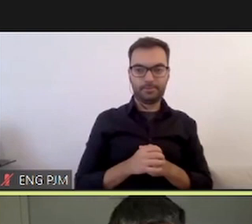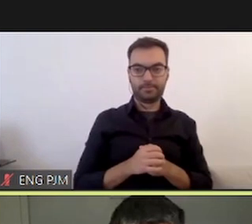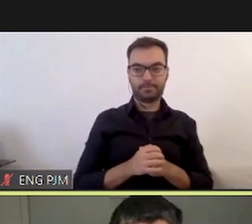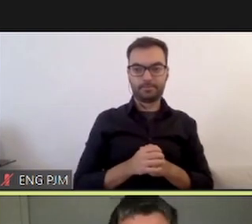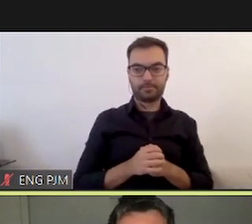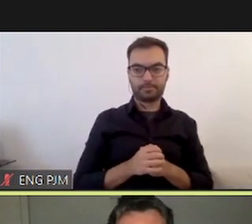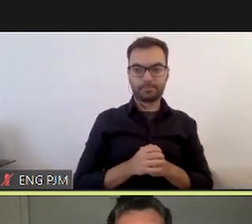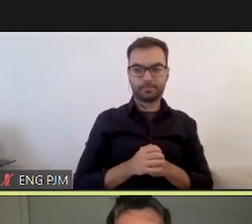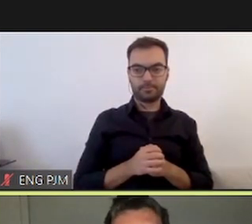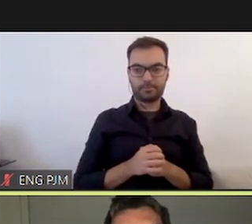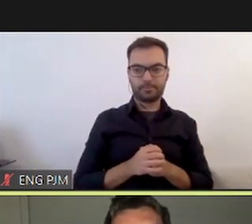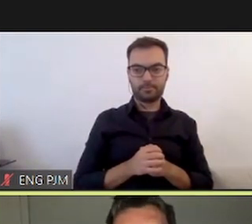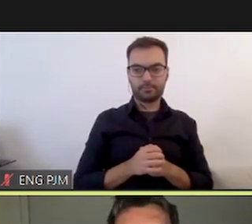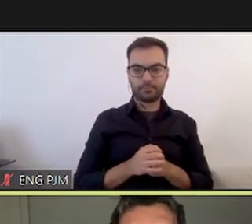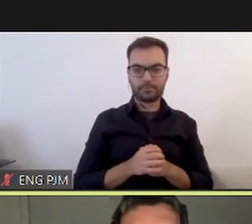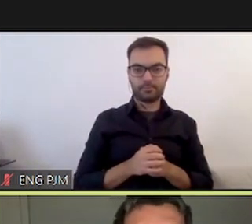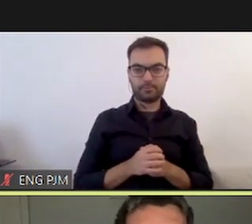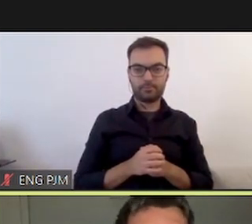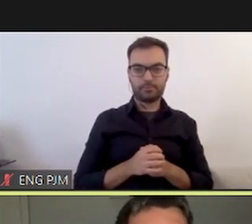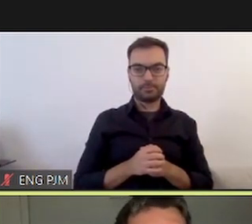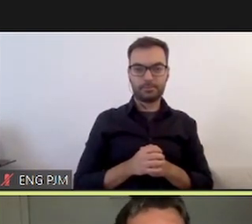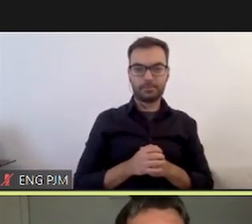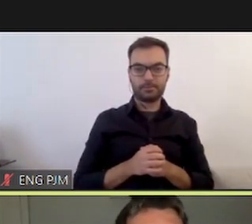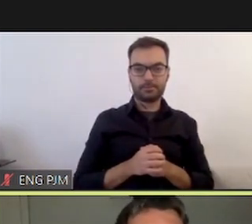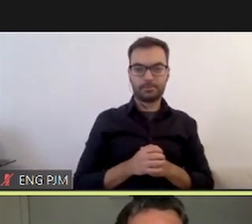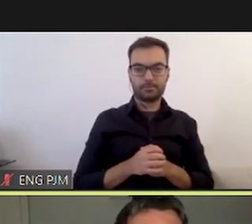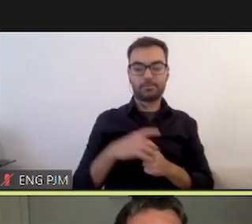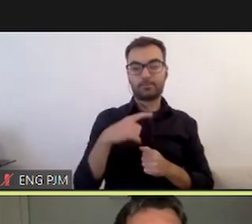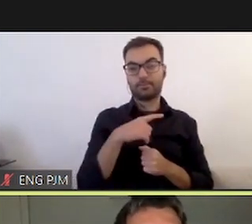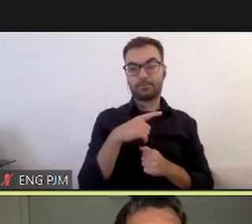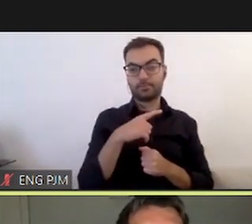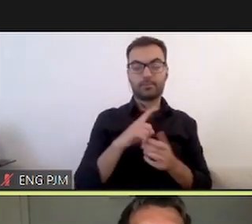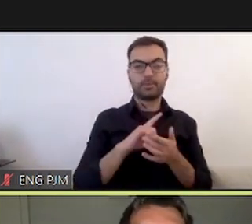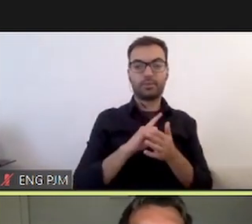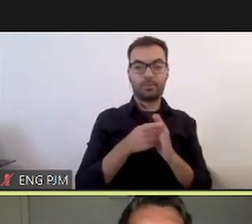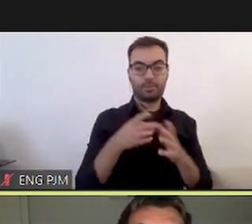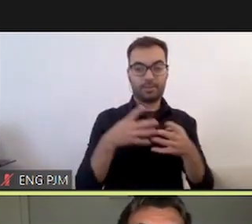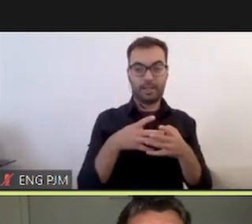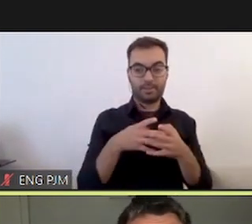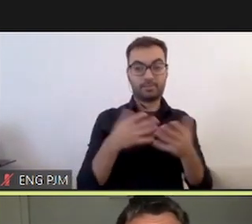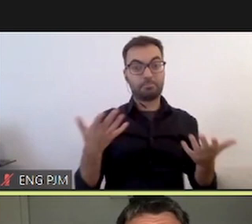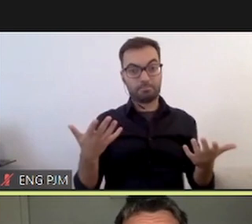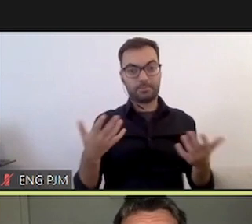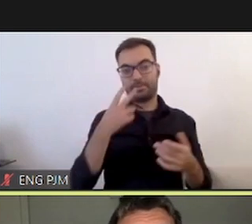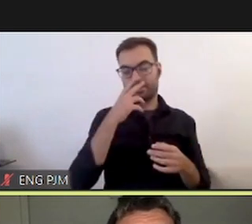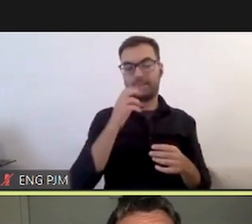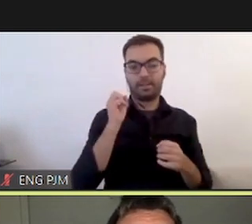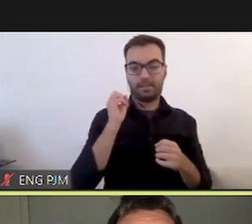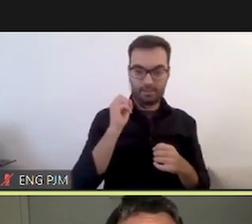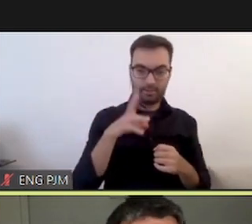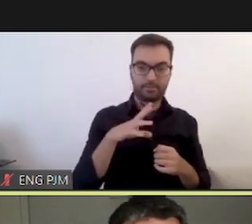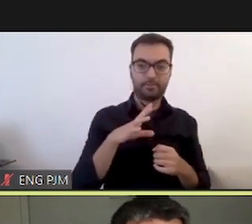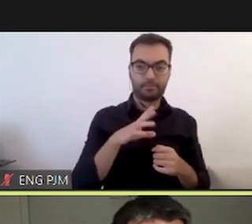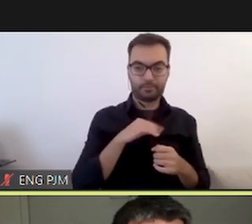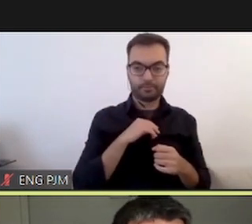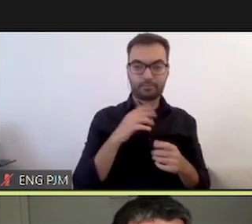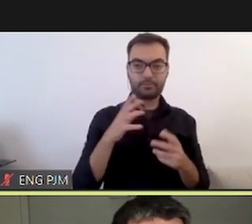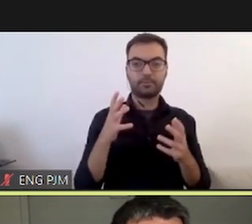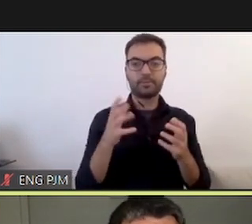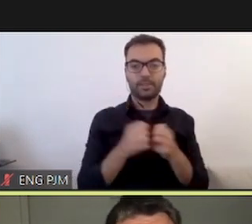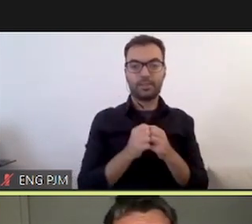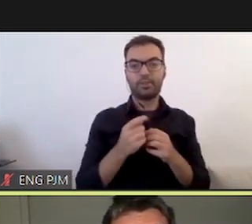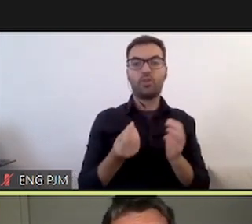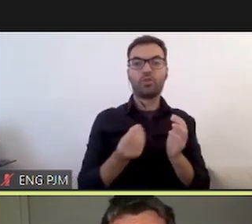Ogłoszenia sprzedam. Voiceover off. Yeah, for this very quick test, I can verify that yes, I'm able to reach the dodaj